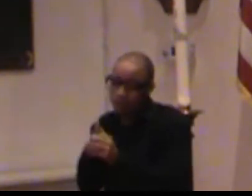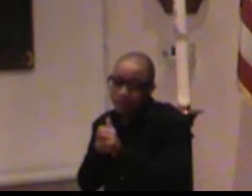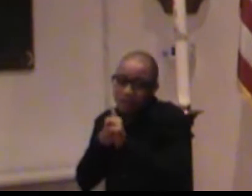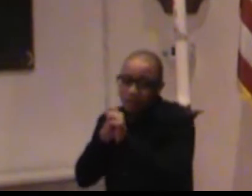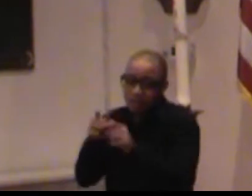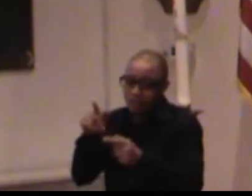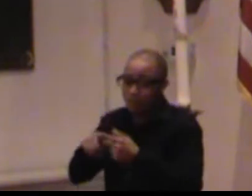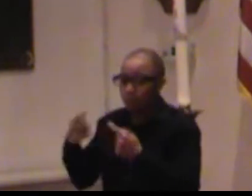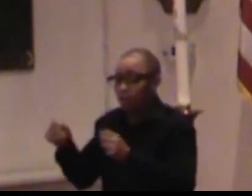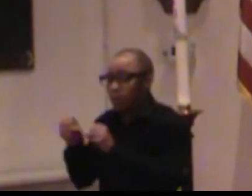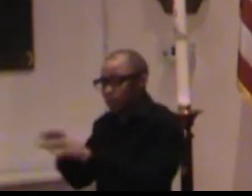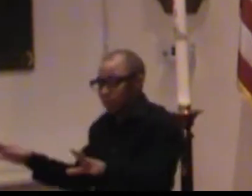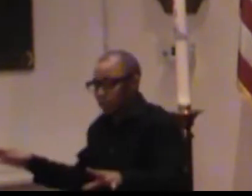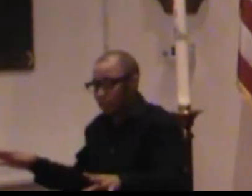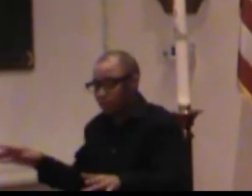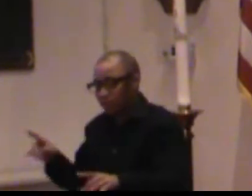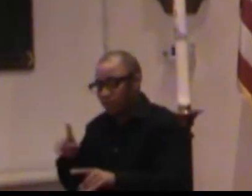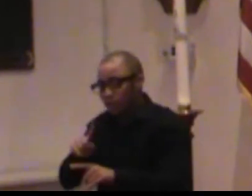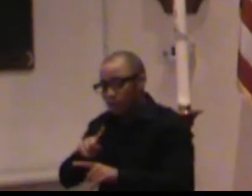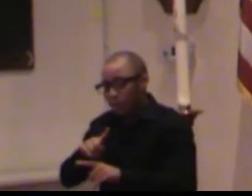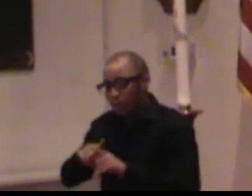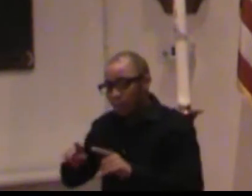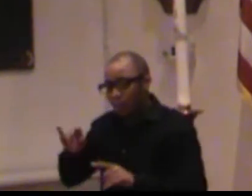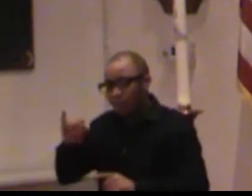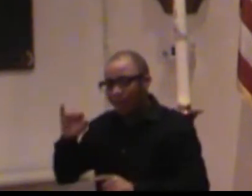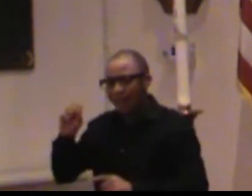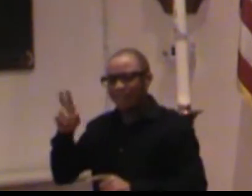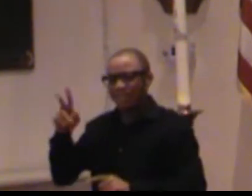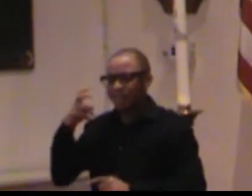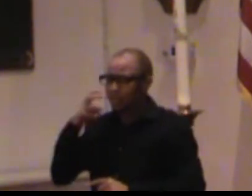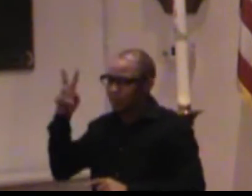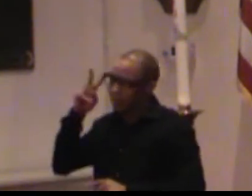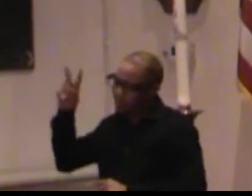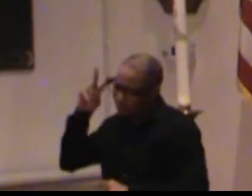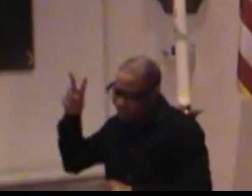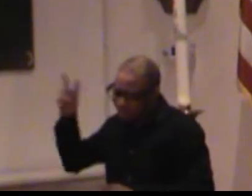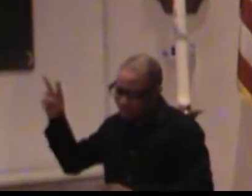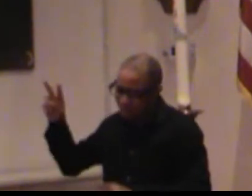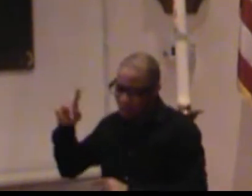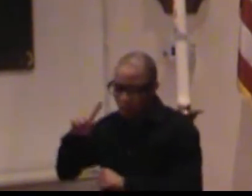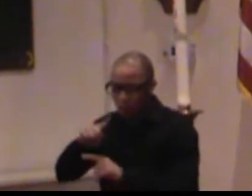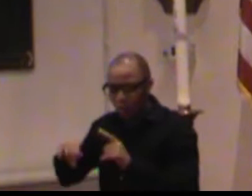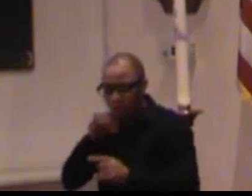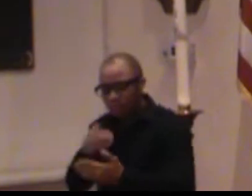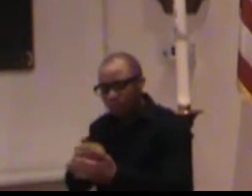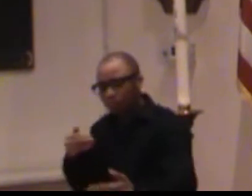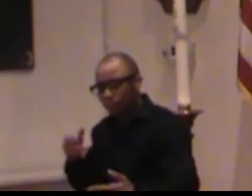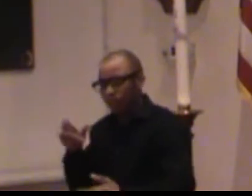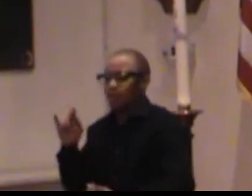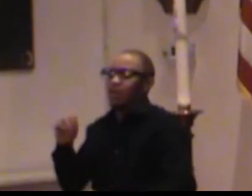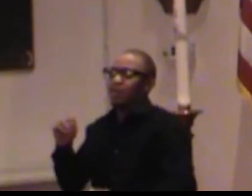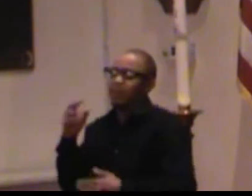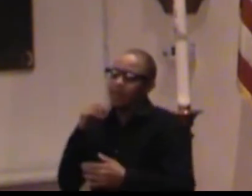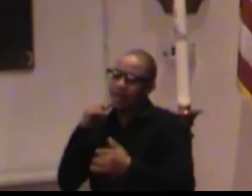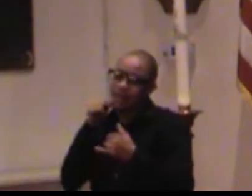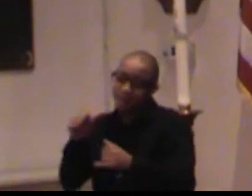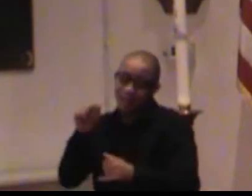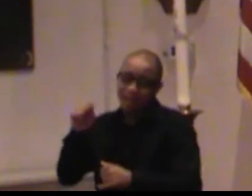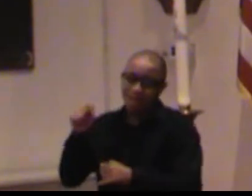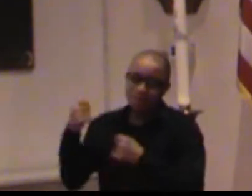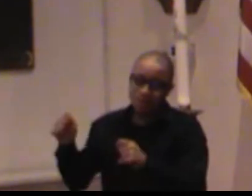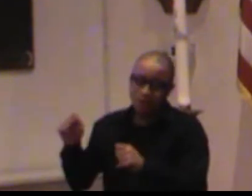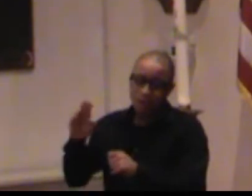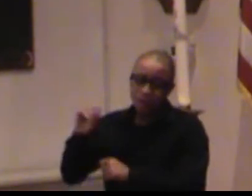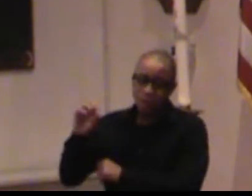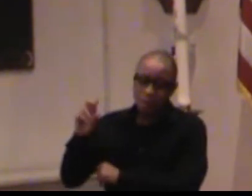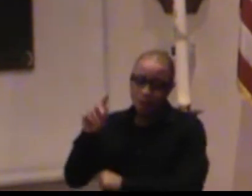the blessing. The prophet here envisioned something that is totally different from what is before him at that moment. But